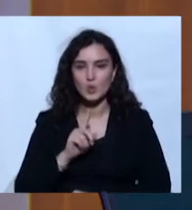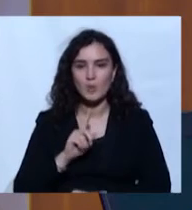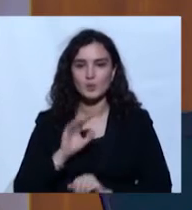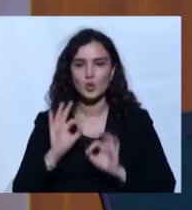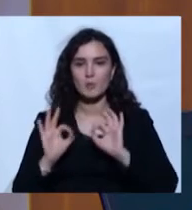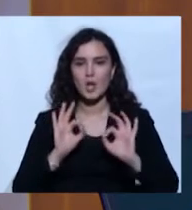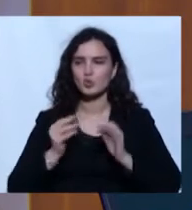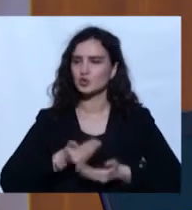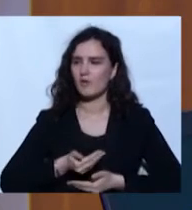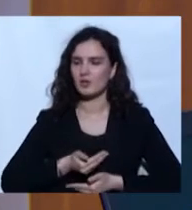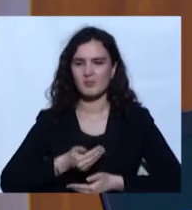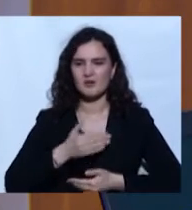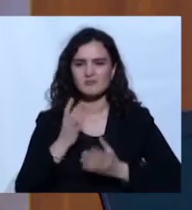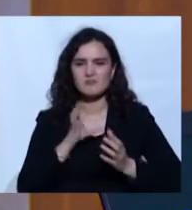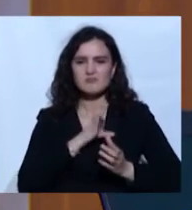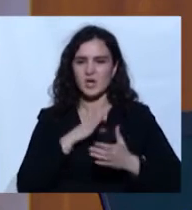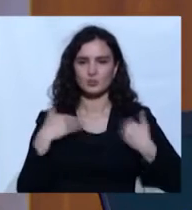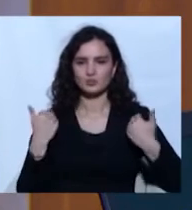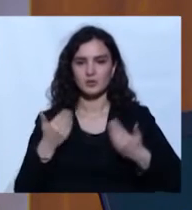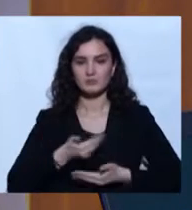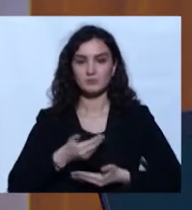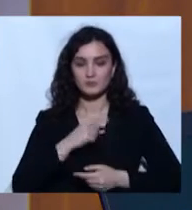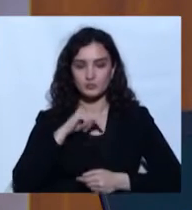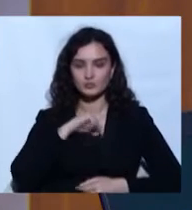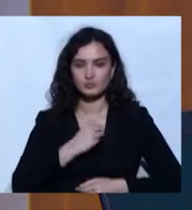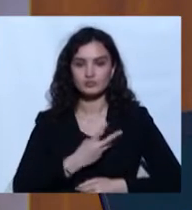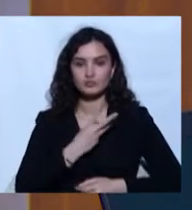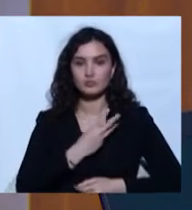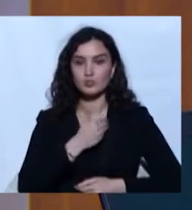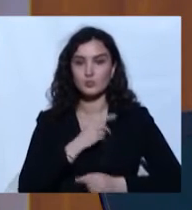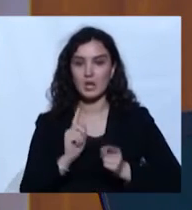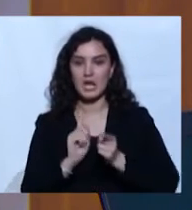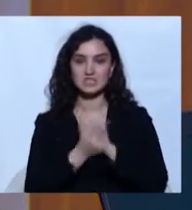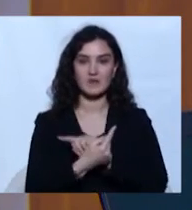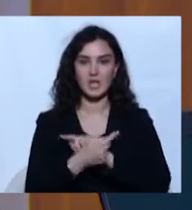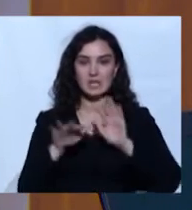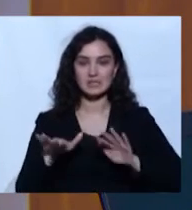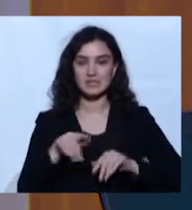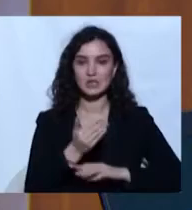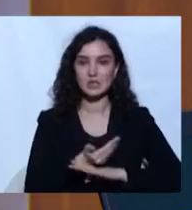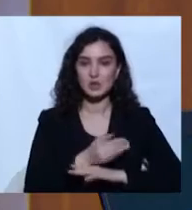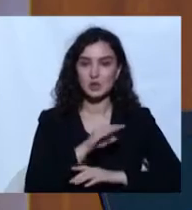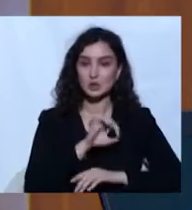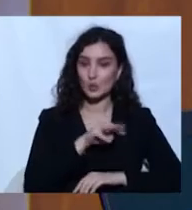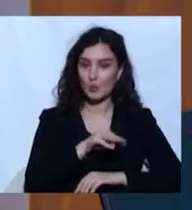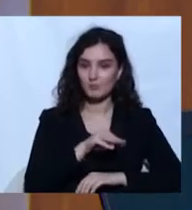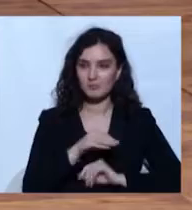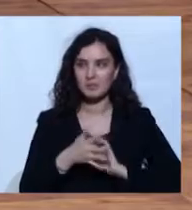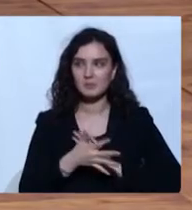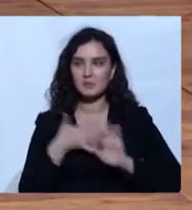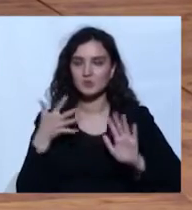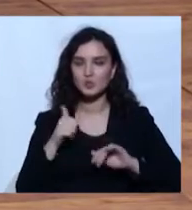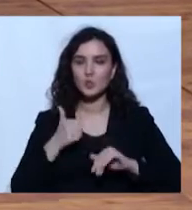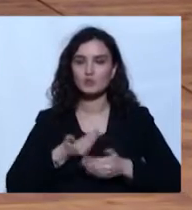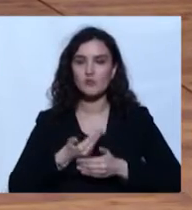live a normal life. And so that's what motivates him to switch places with Tom, to find out how normal